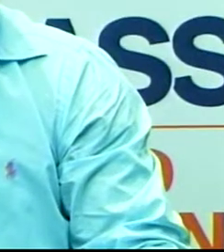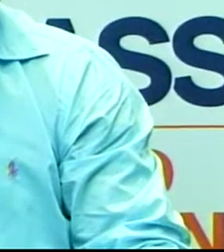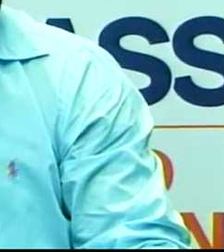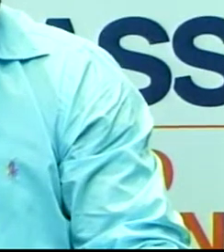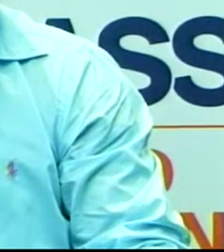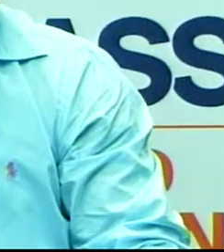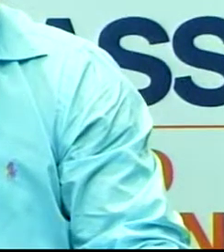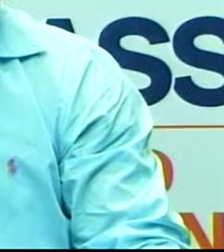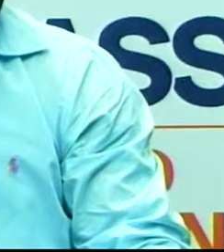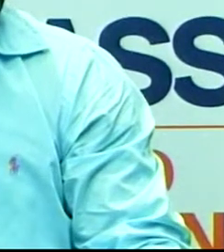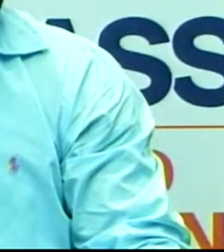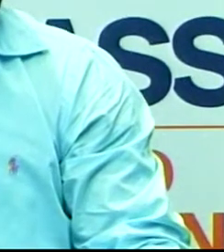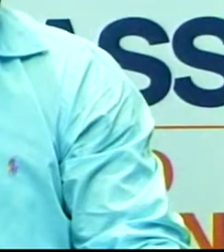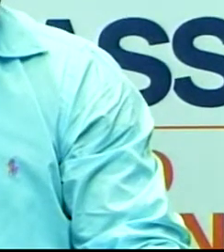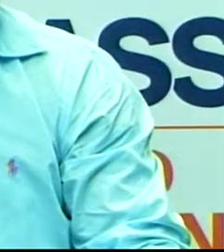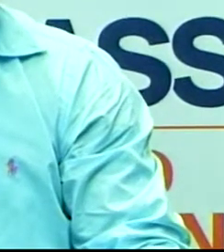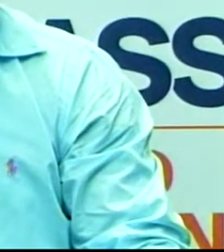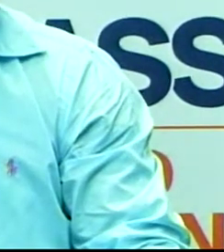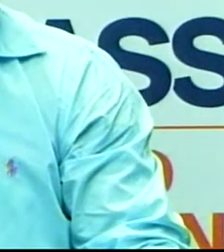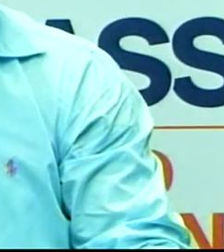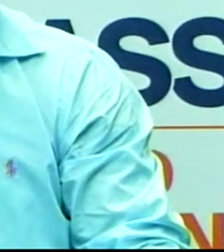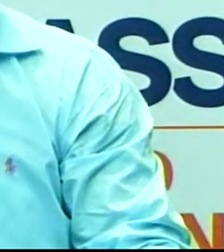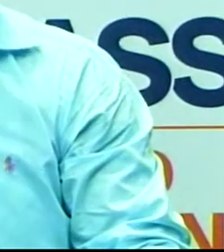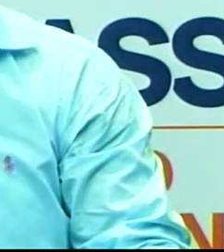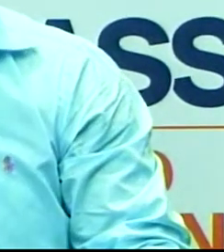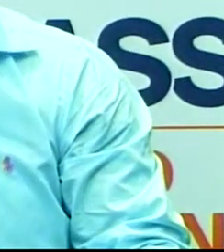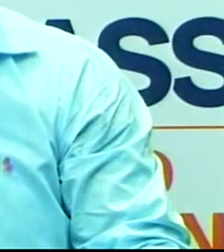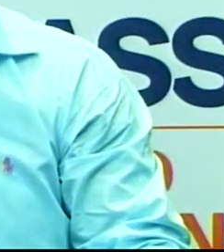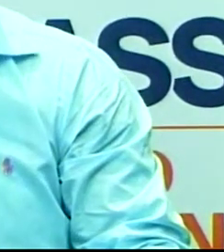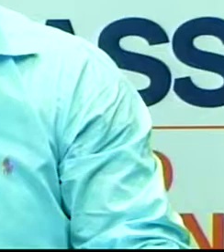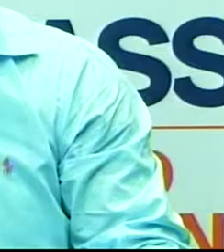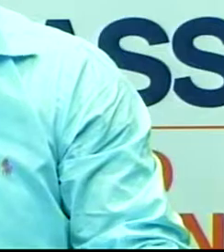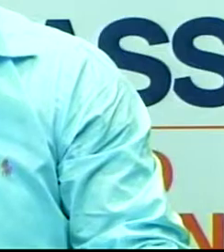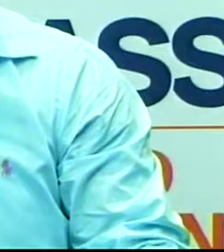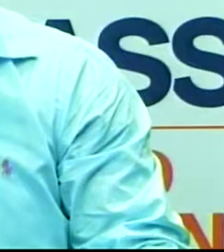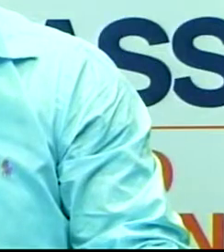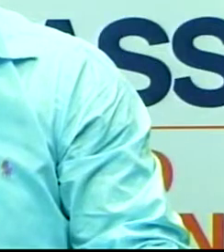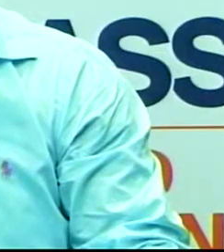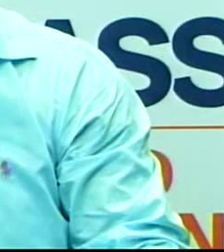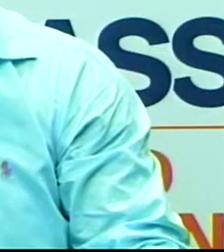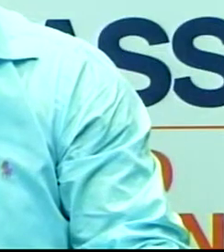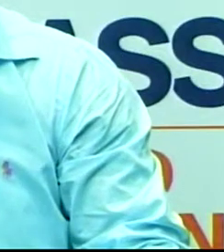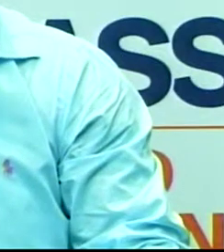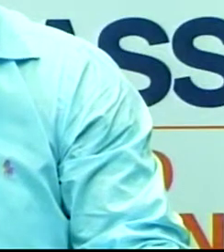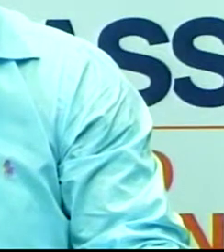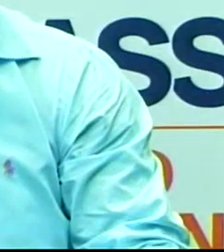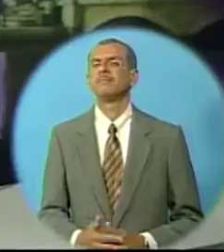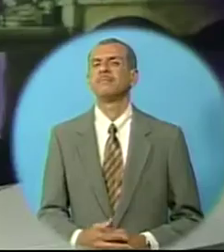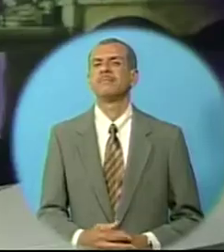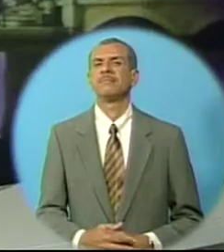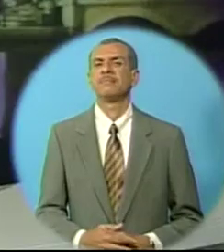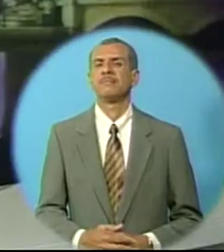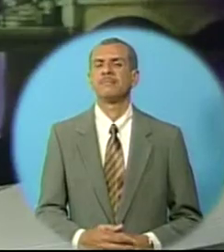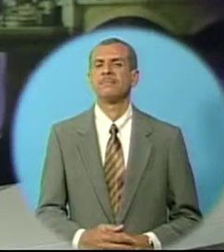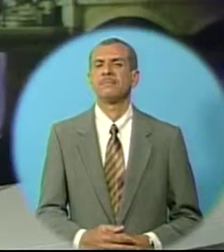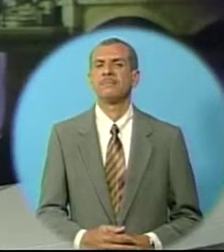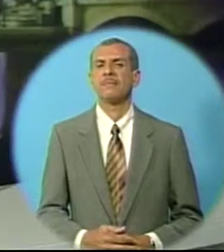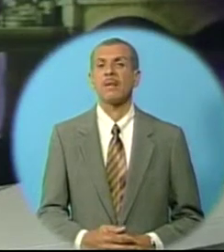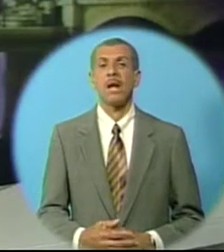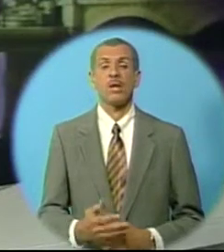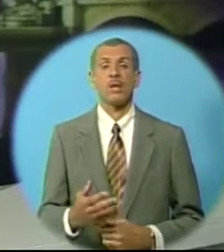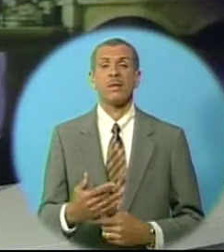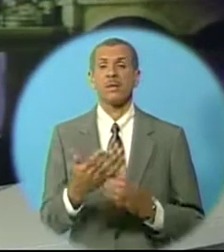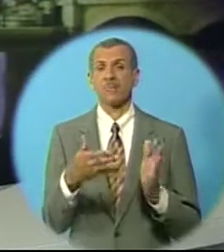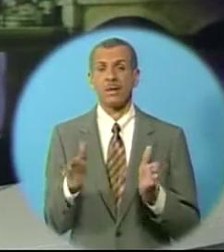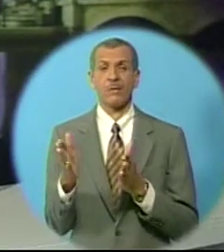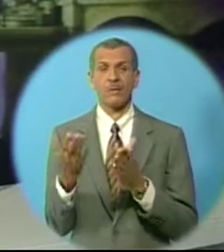Titans and the Monarchs tournament. They have been ranked. We have applied the ATP ranking system to it. Well, the format